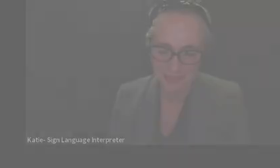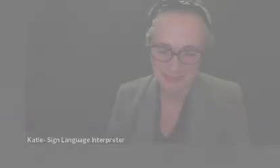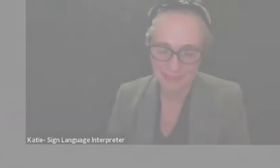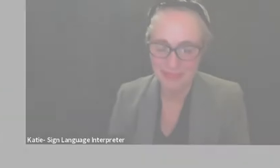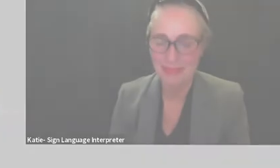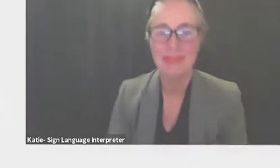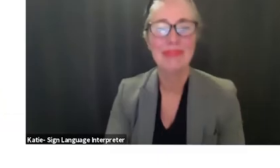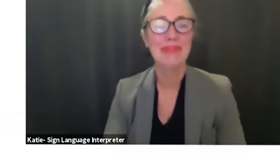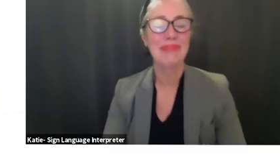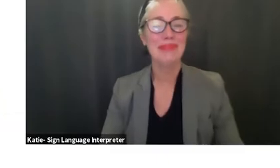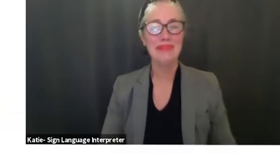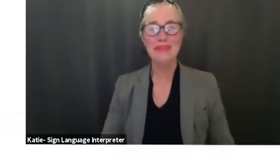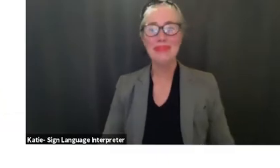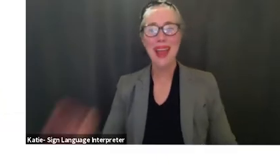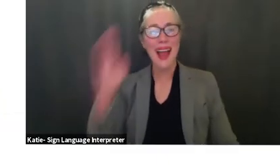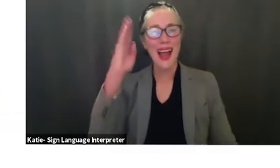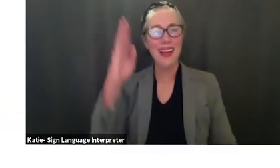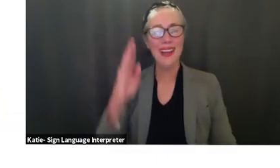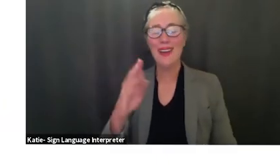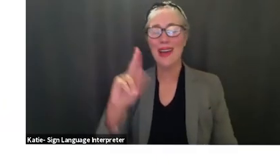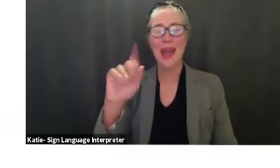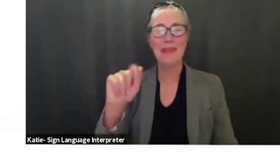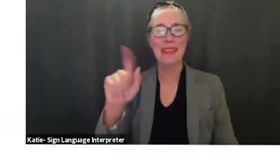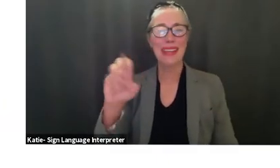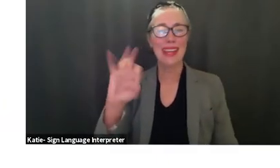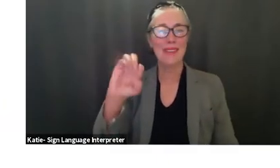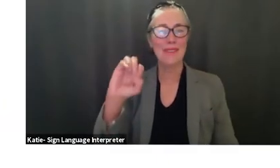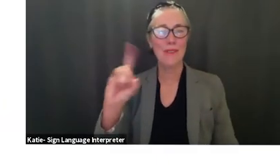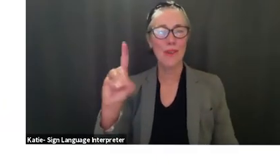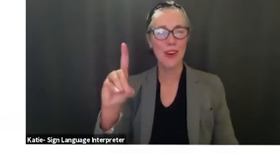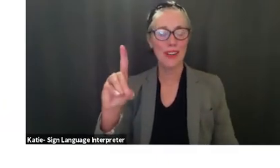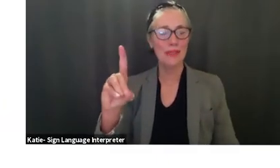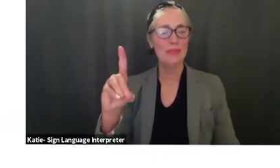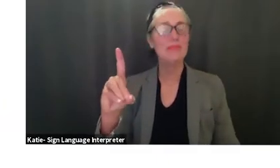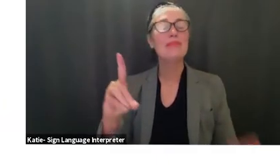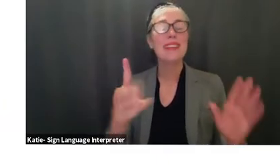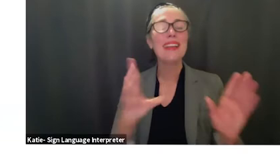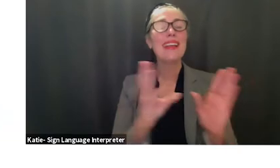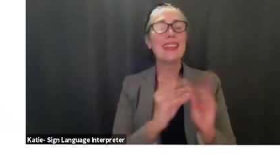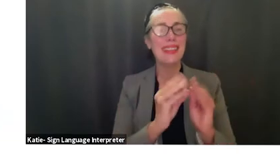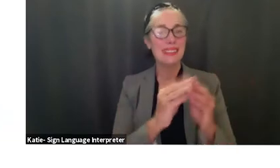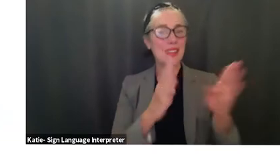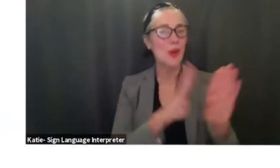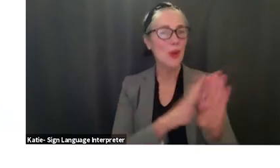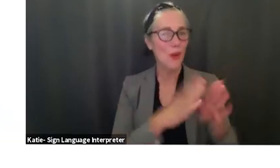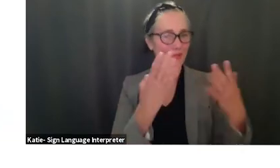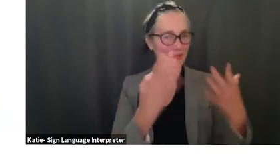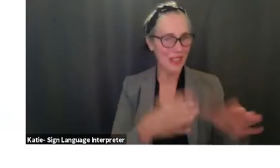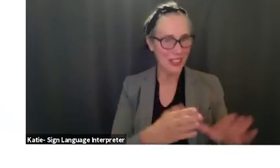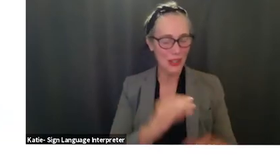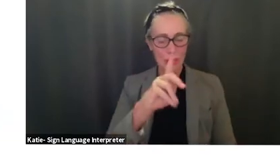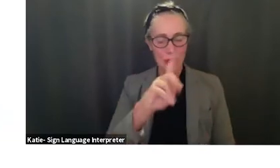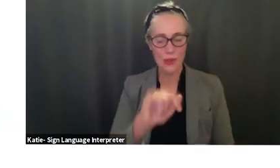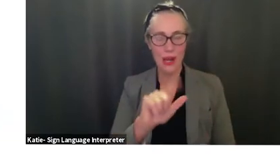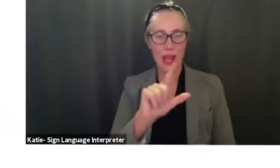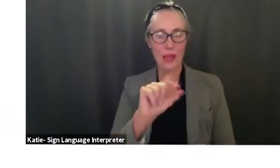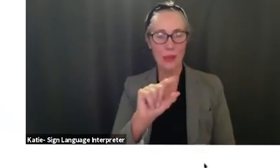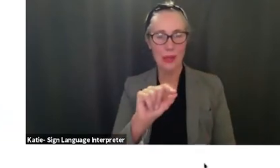I'm Kate Ford and we have concluded closed session this evening and on July 20th 2021